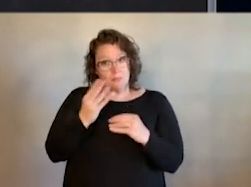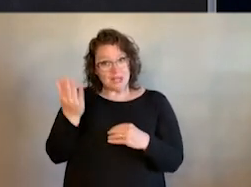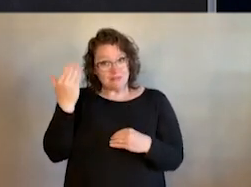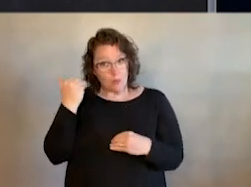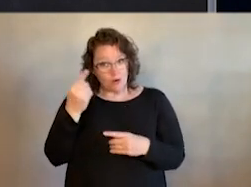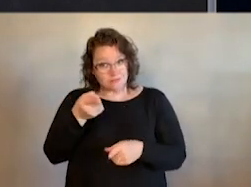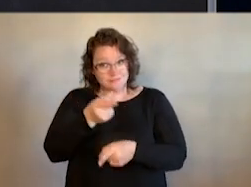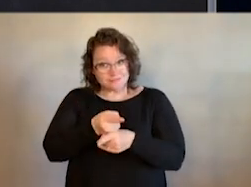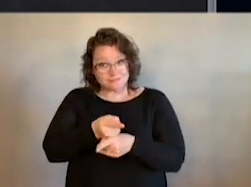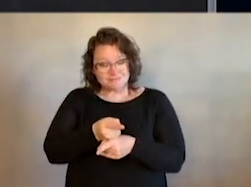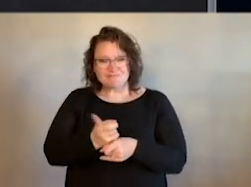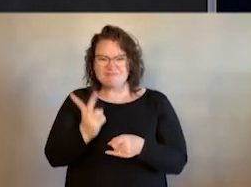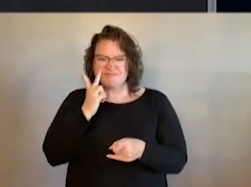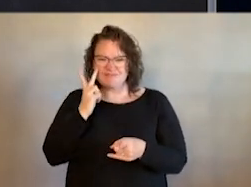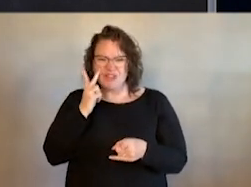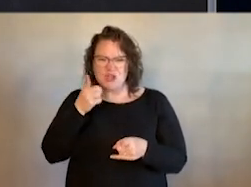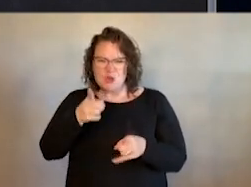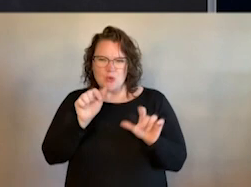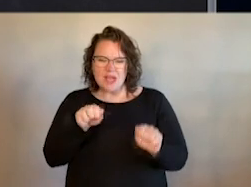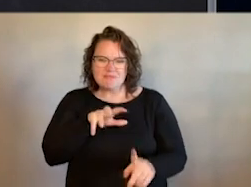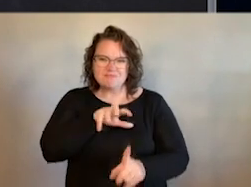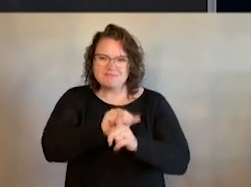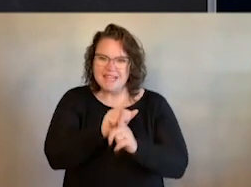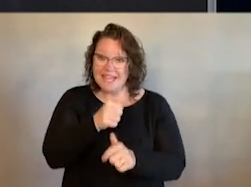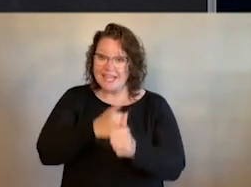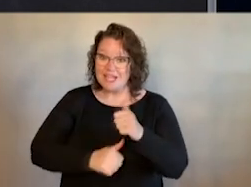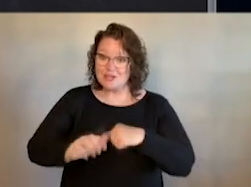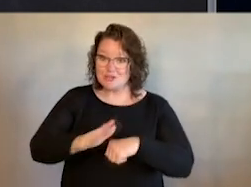if you can identify each song and maybe even